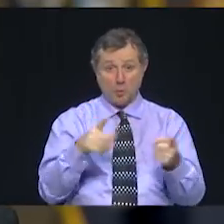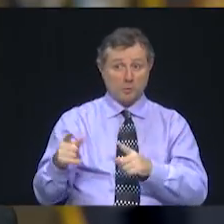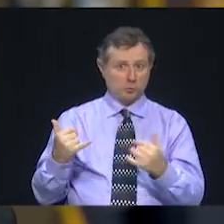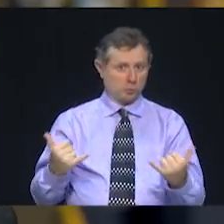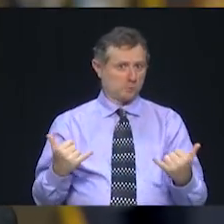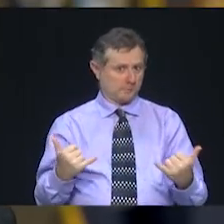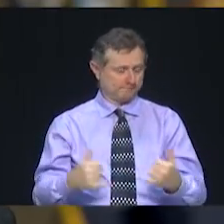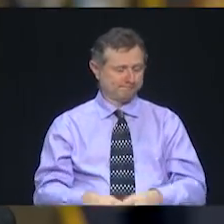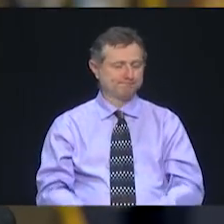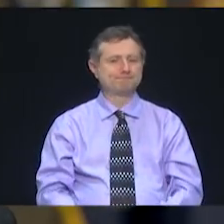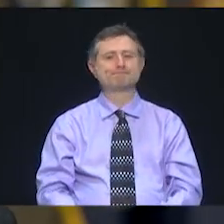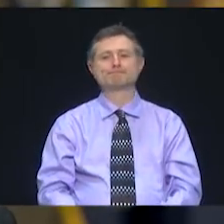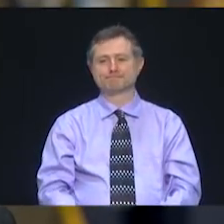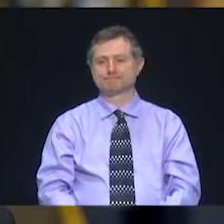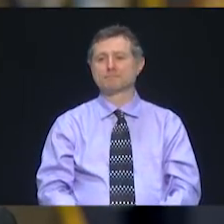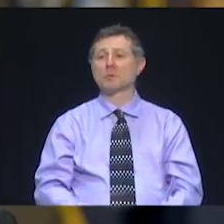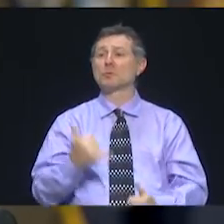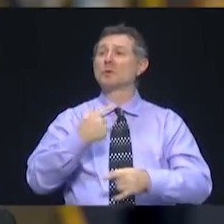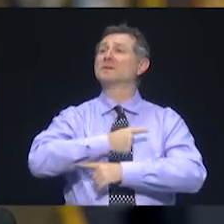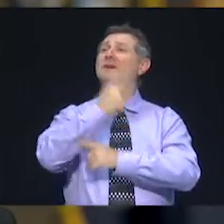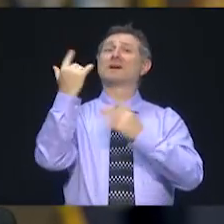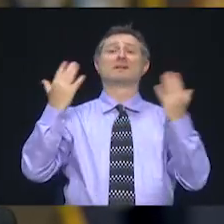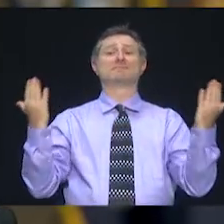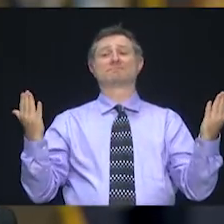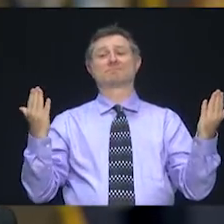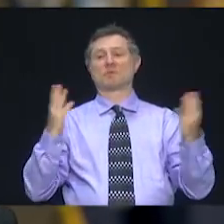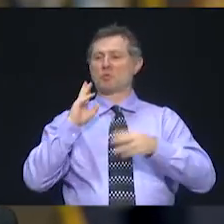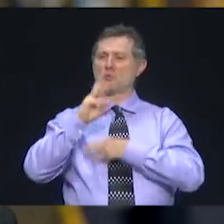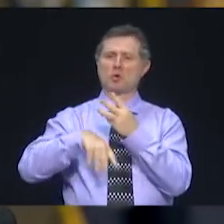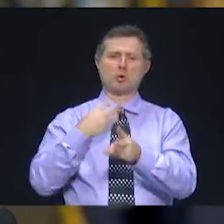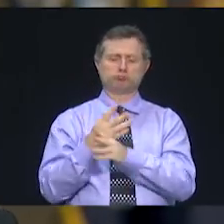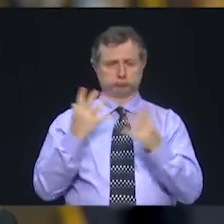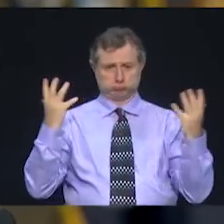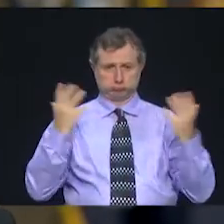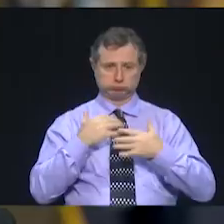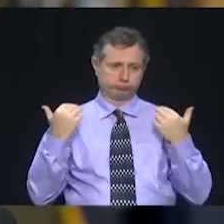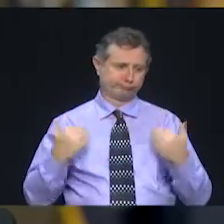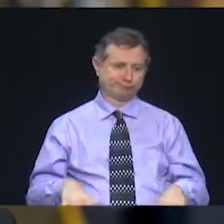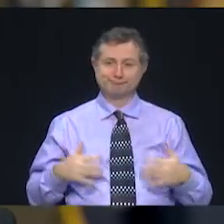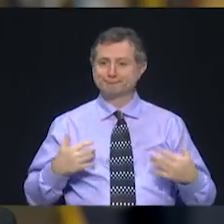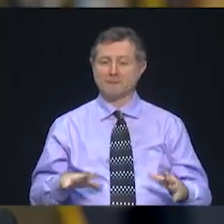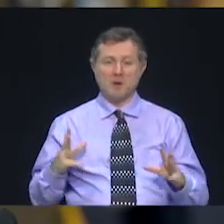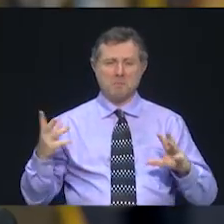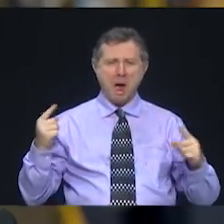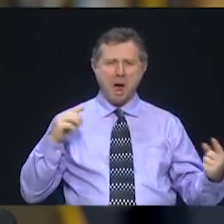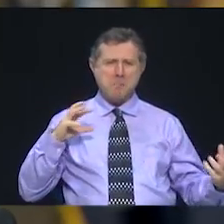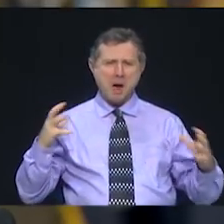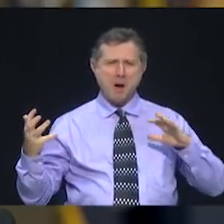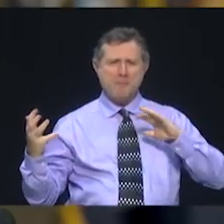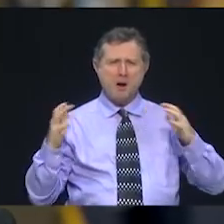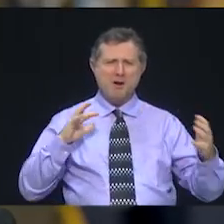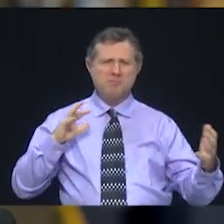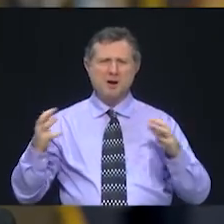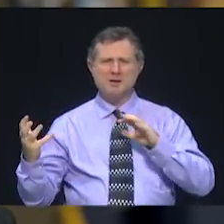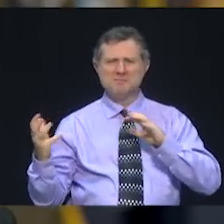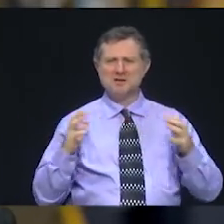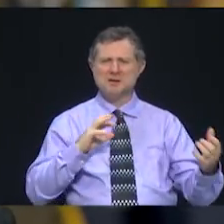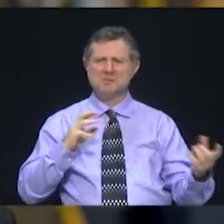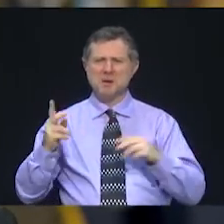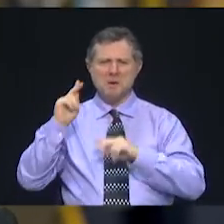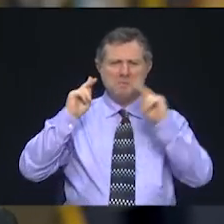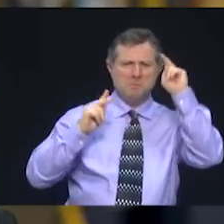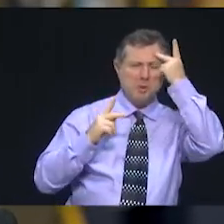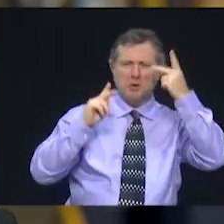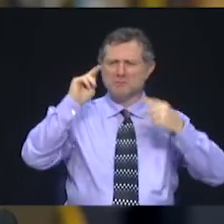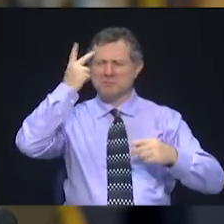Today, we are living in a superheated, if not toxic, political environment.